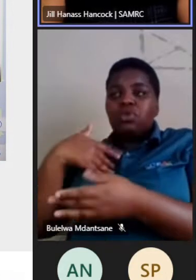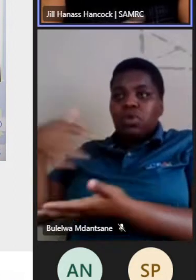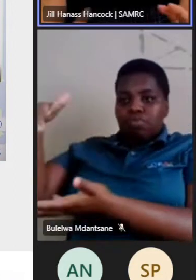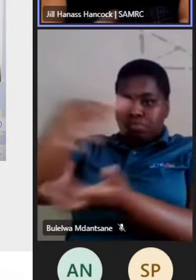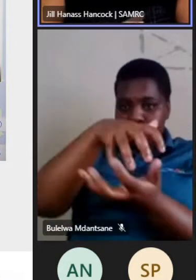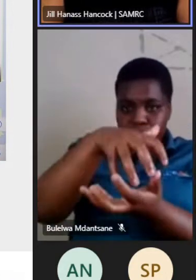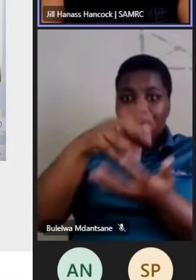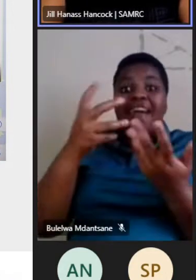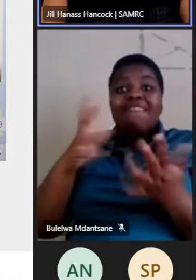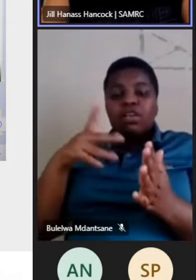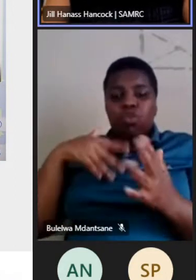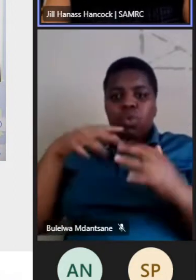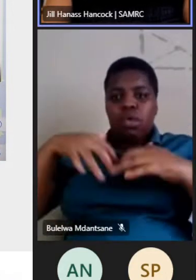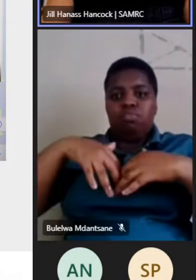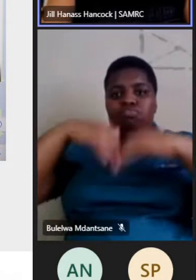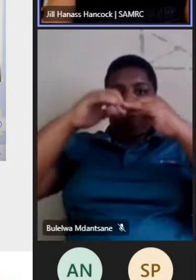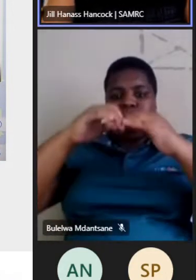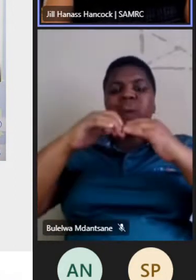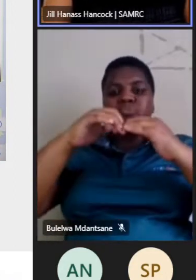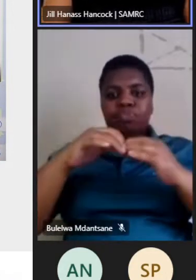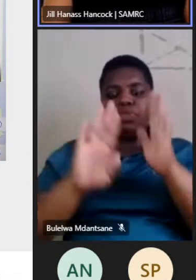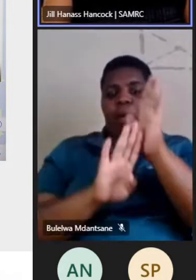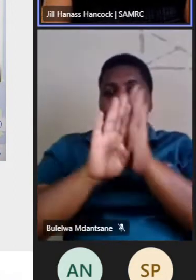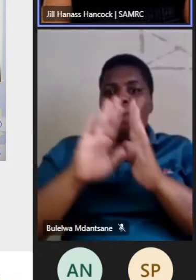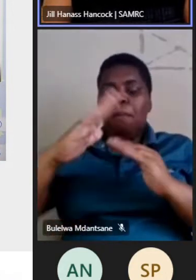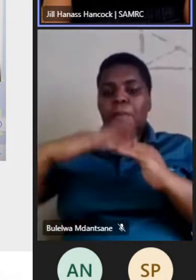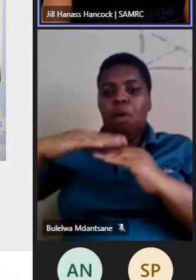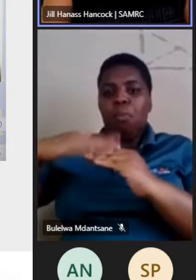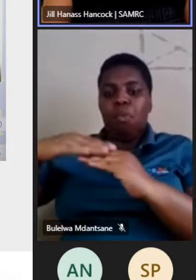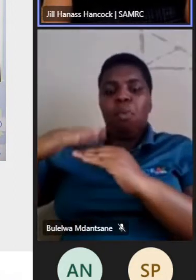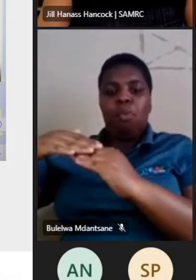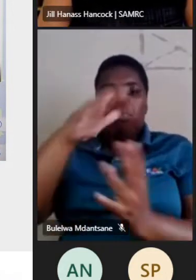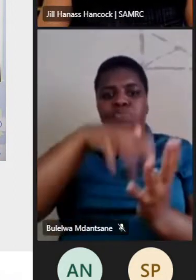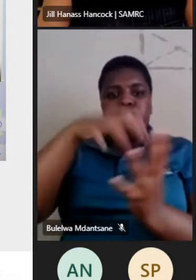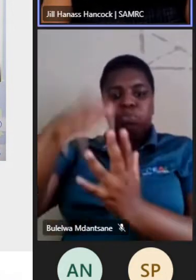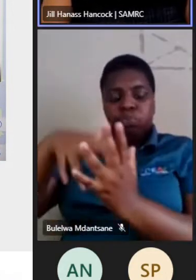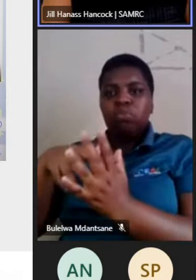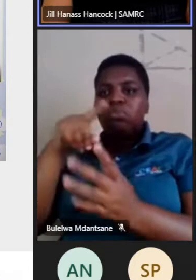women. Today I'm sharing those with and without disabilities.